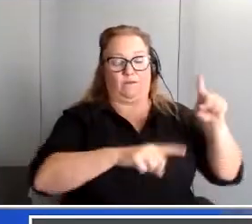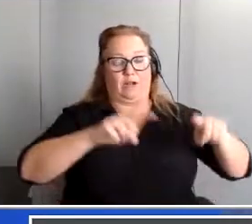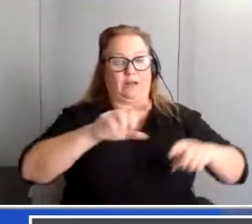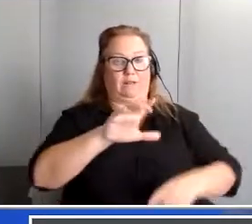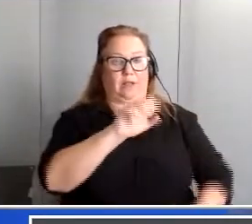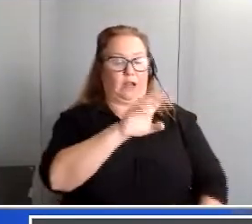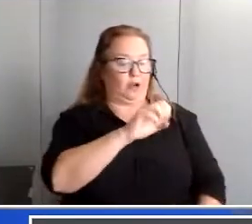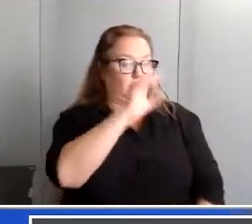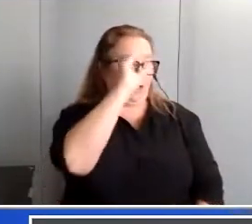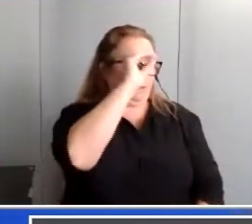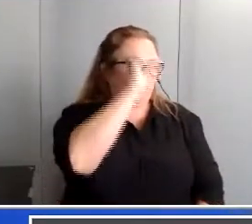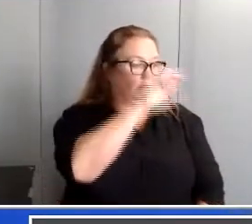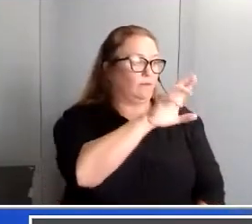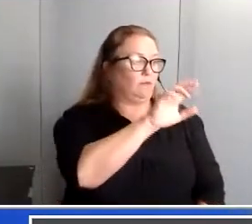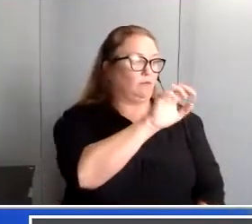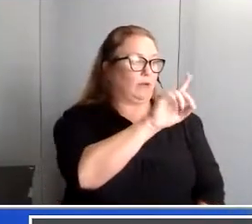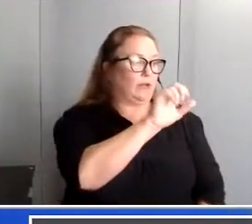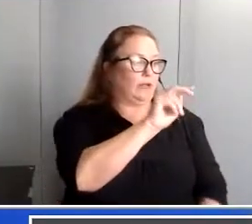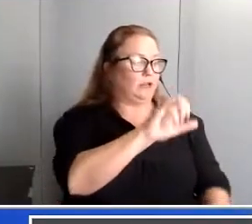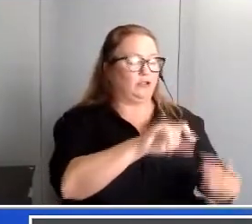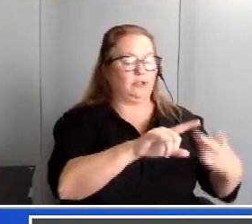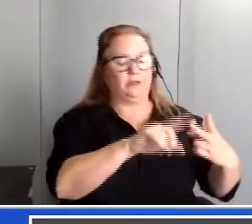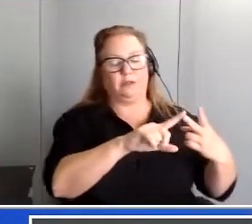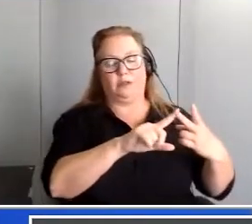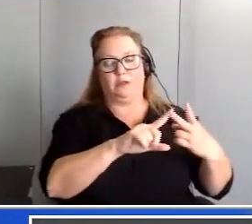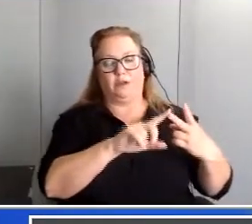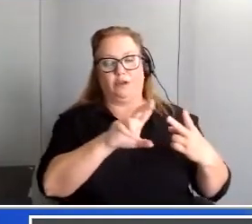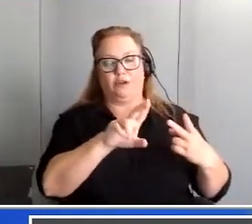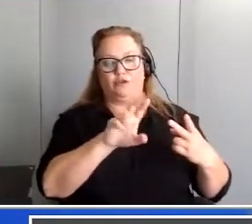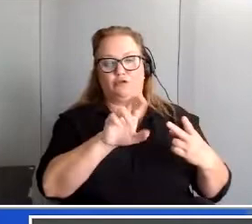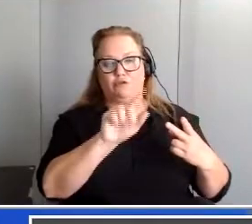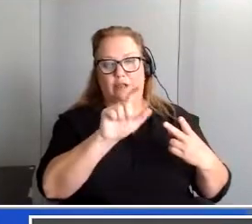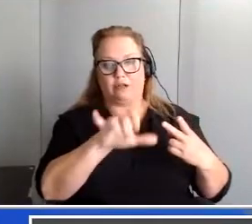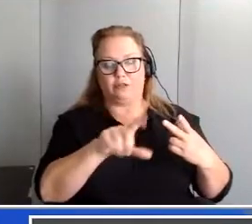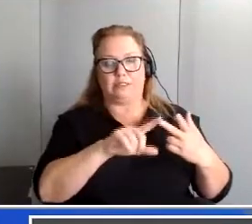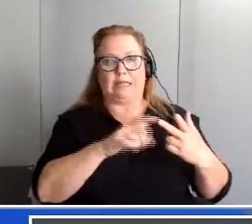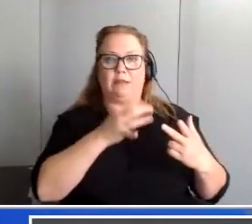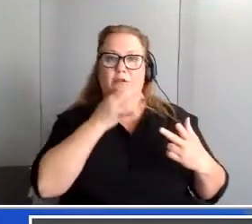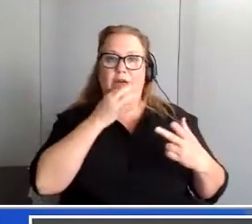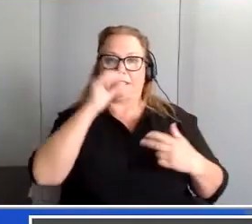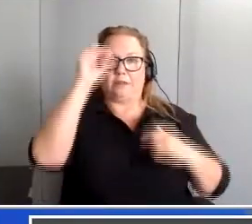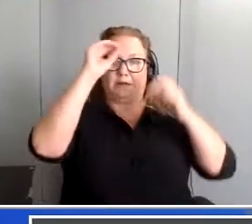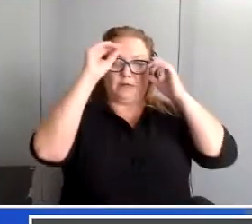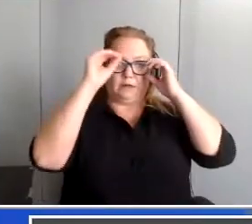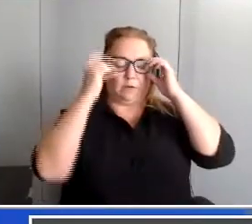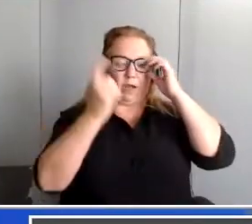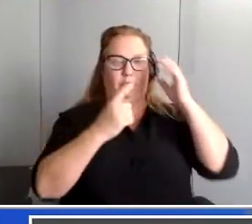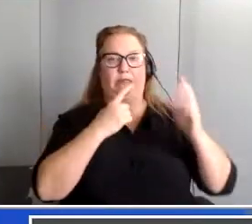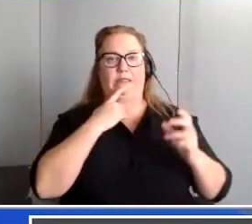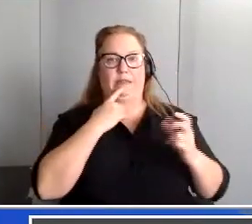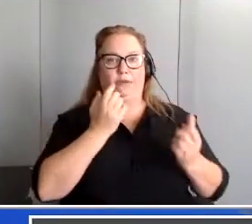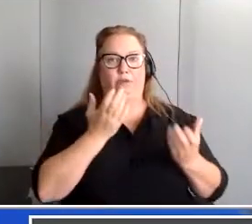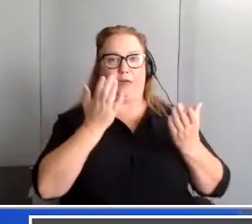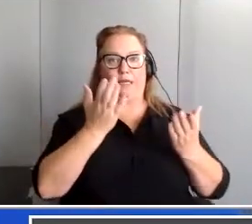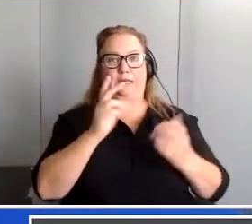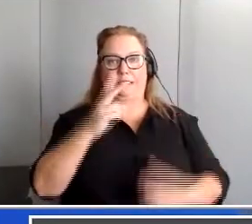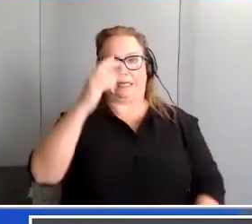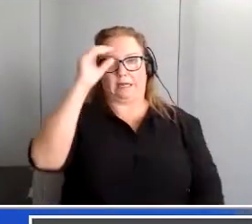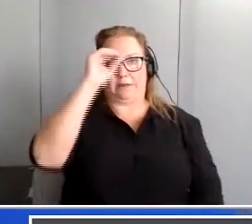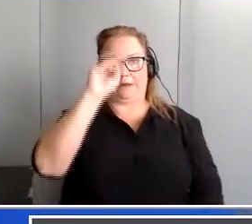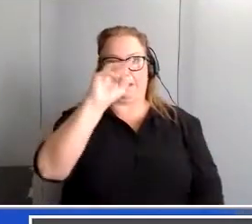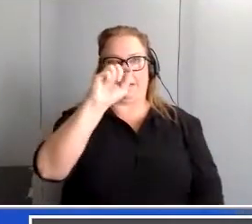radiation oncologists, you get opinion from a urologist, and they're expert opinions. And we always say, like, if you want to get another opinion at a Mayo, at a MD